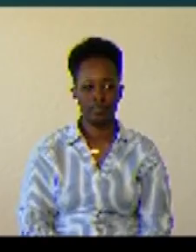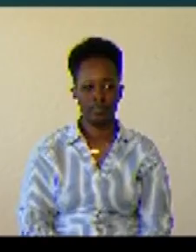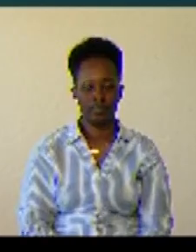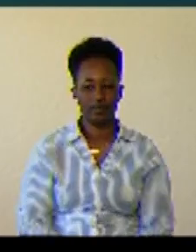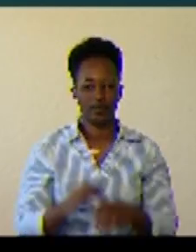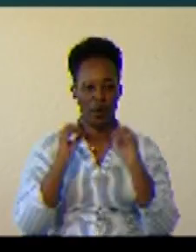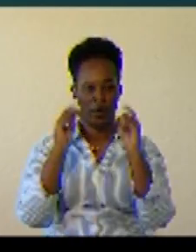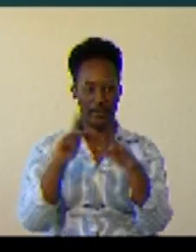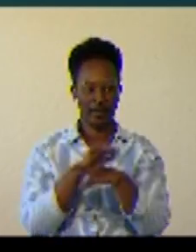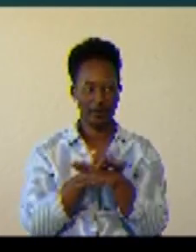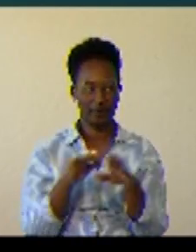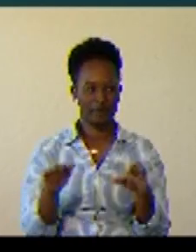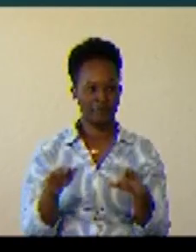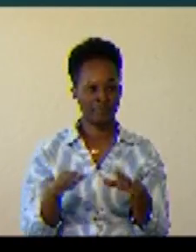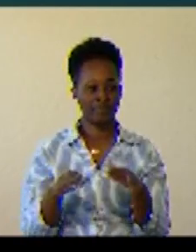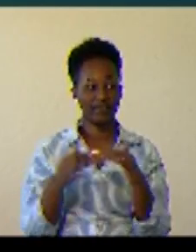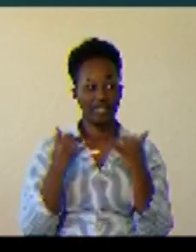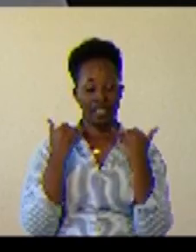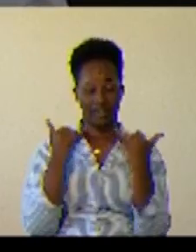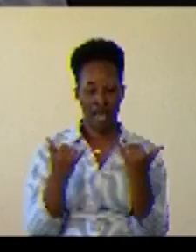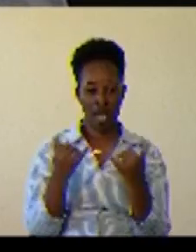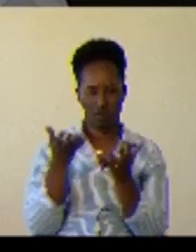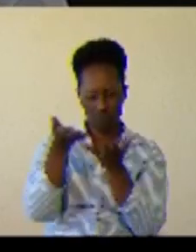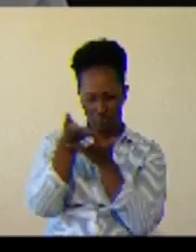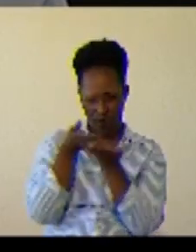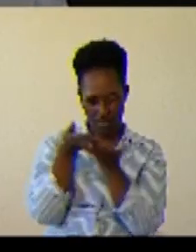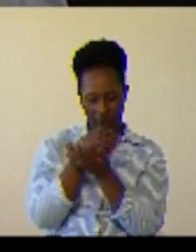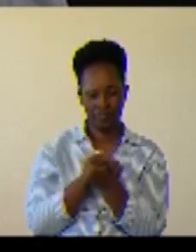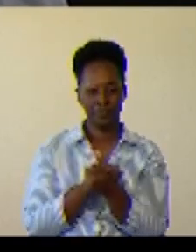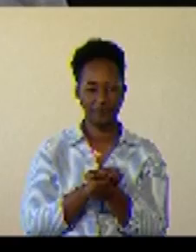Hope you are done. Now, let us analyze the question.